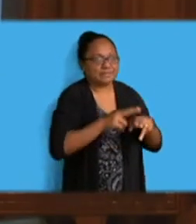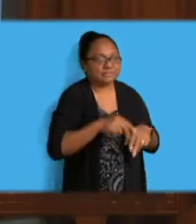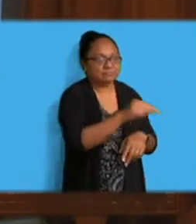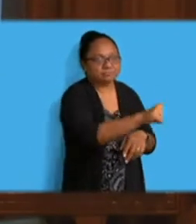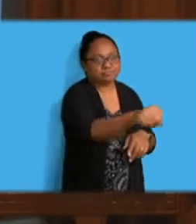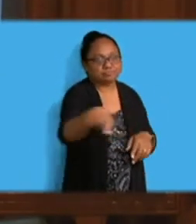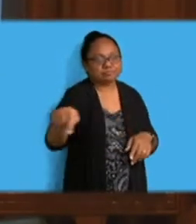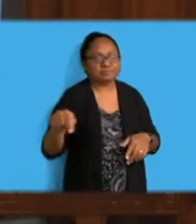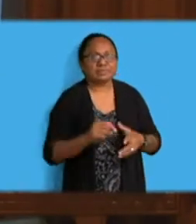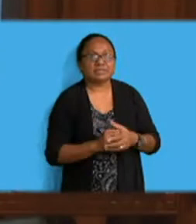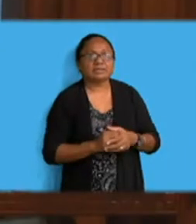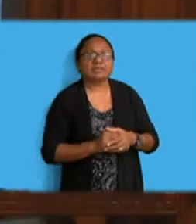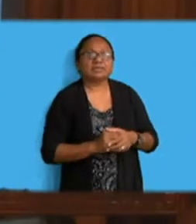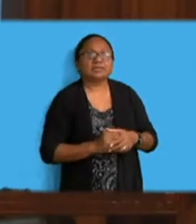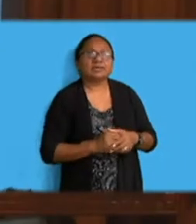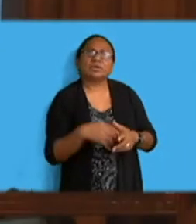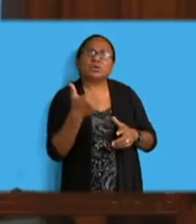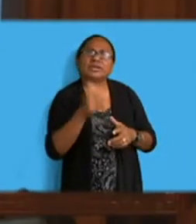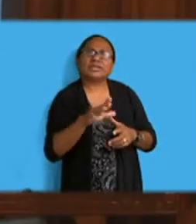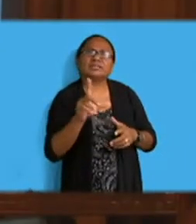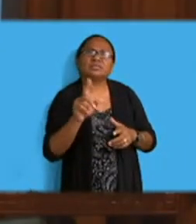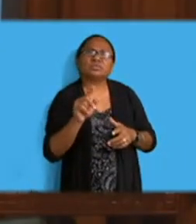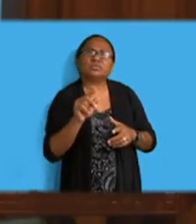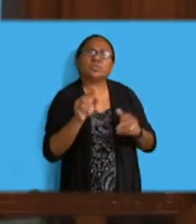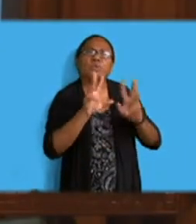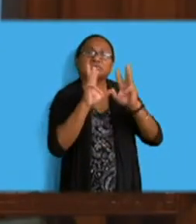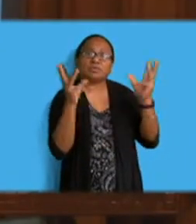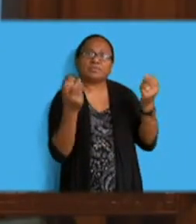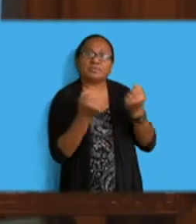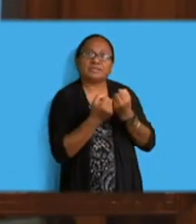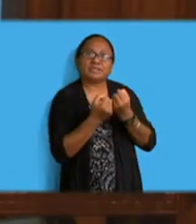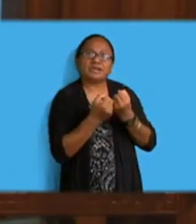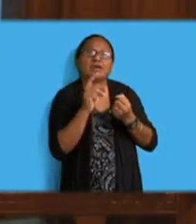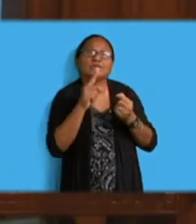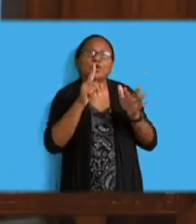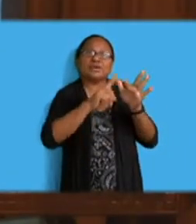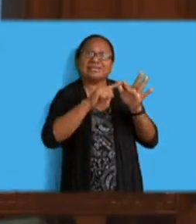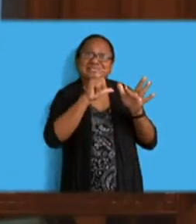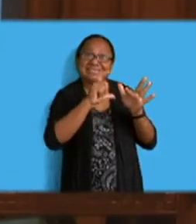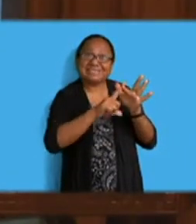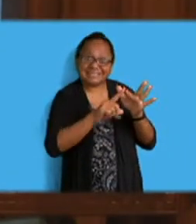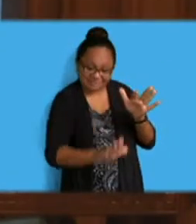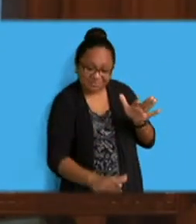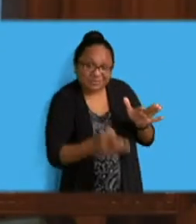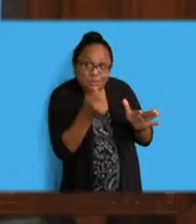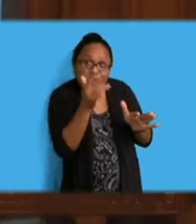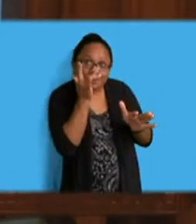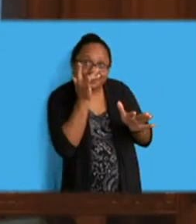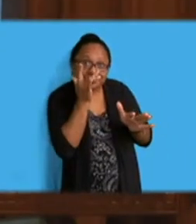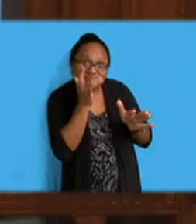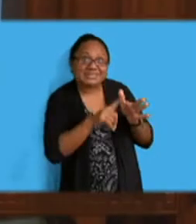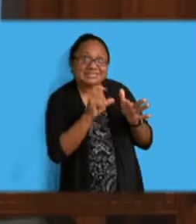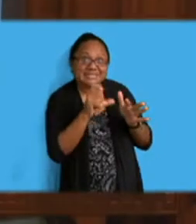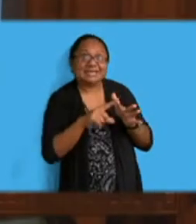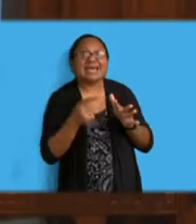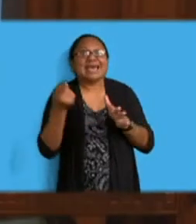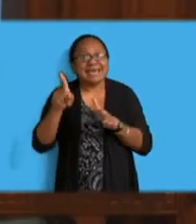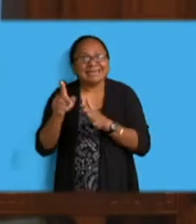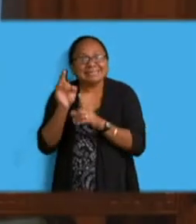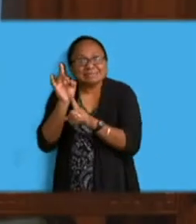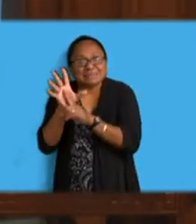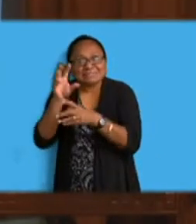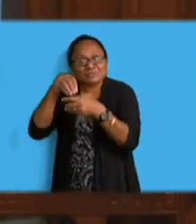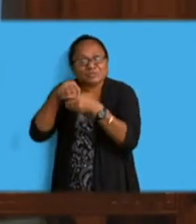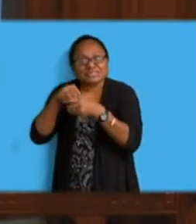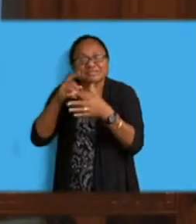Deputy Speaker, we've also undertaken a number of workshops for ECE teachers as well as special and inclusive education